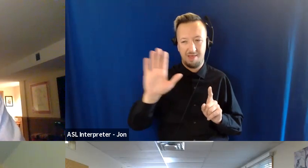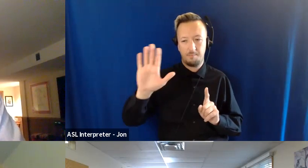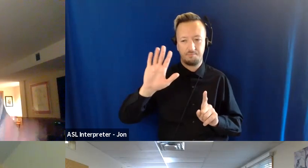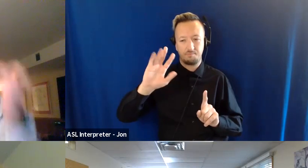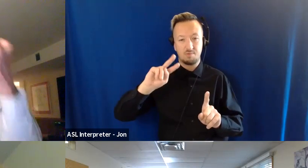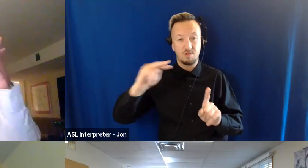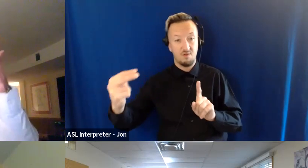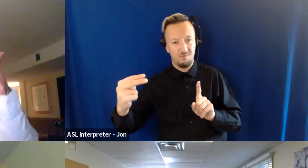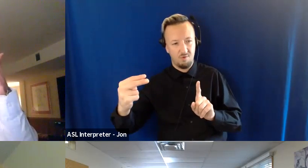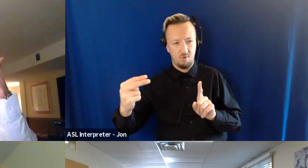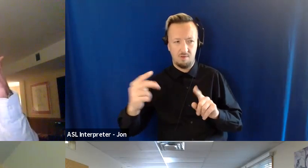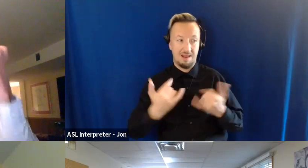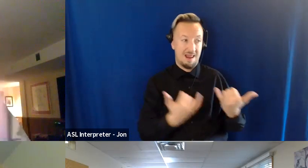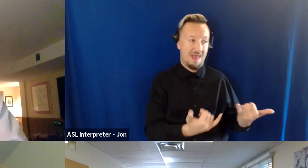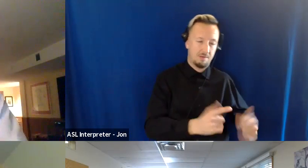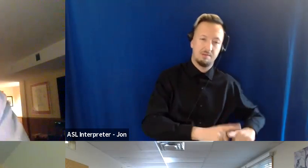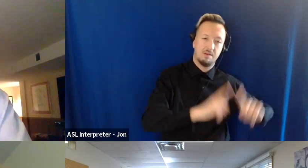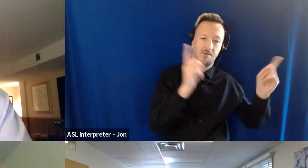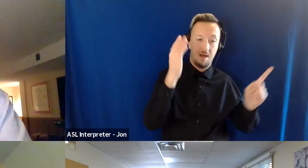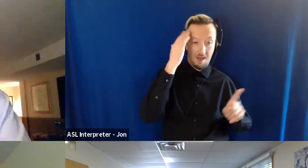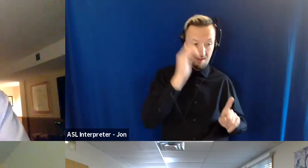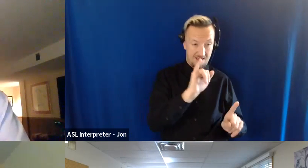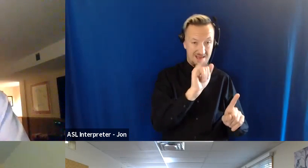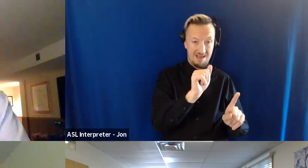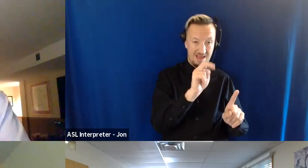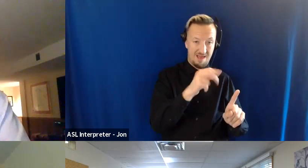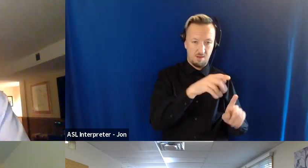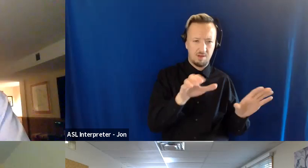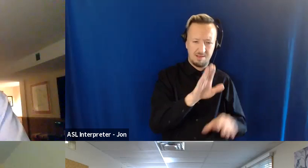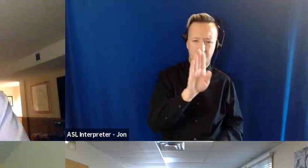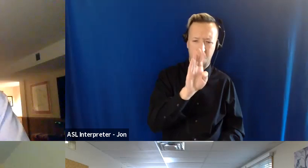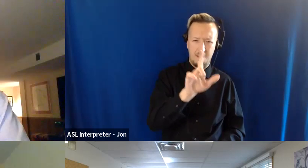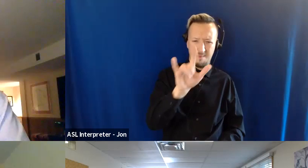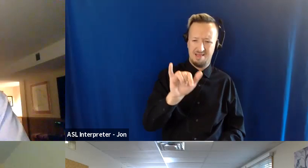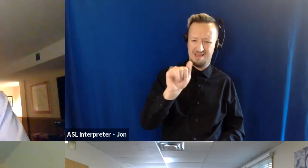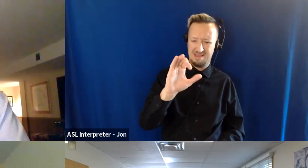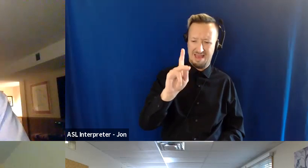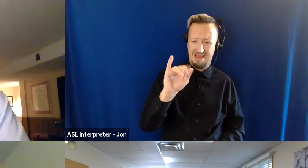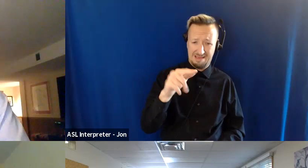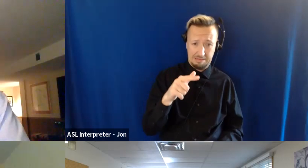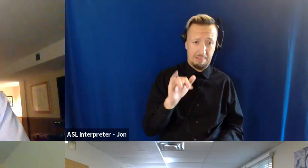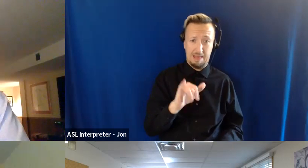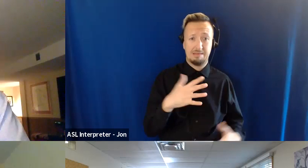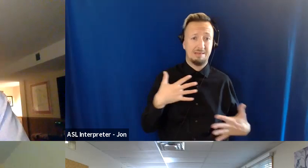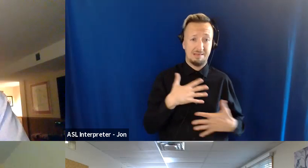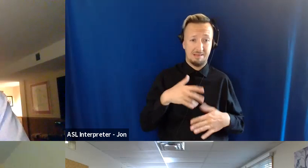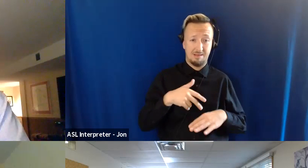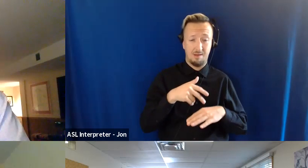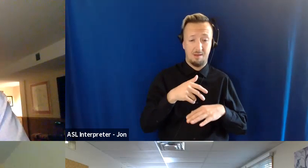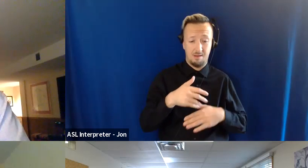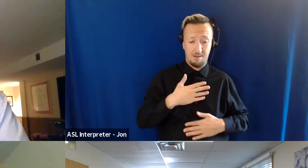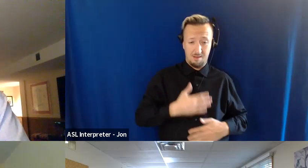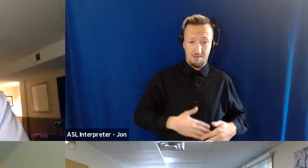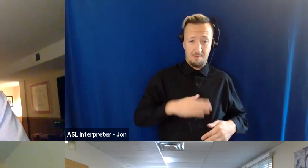than now, where I know that Ian does belly yakking, which, is terrifying if you think about going down rapids on a